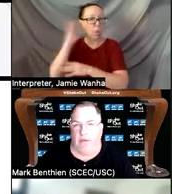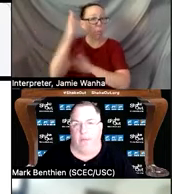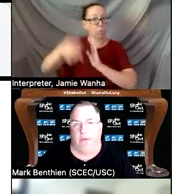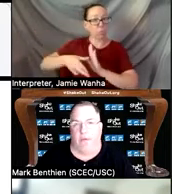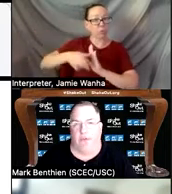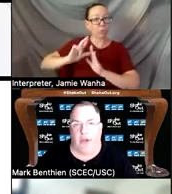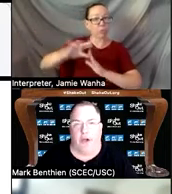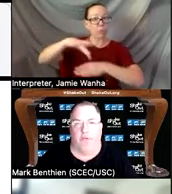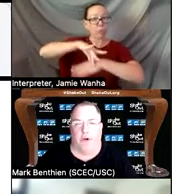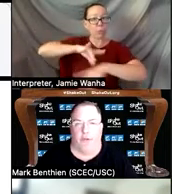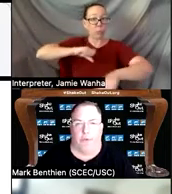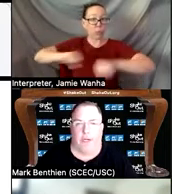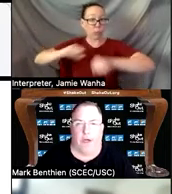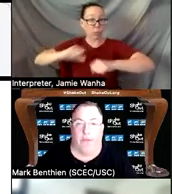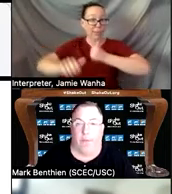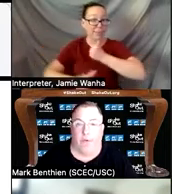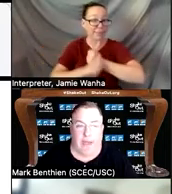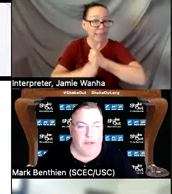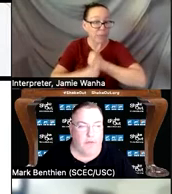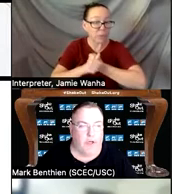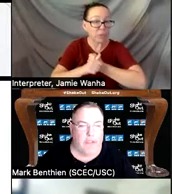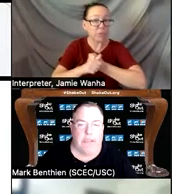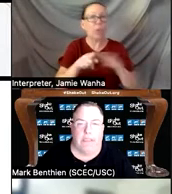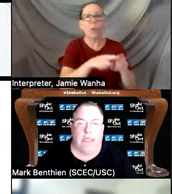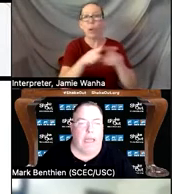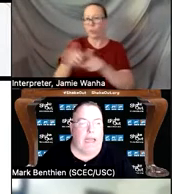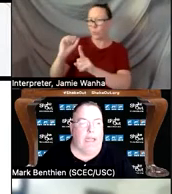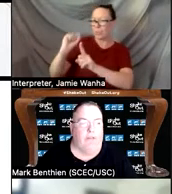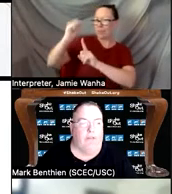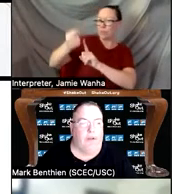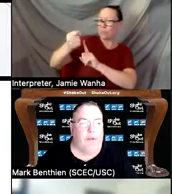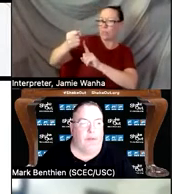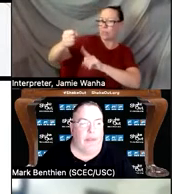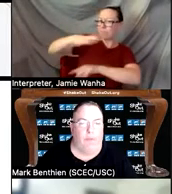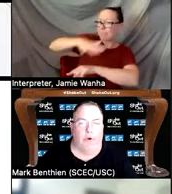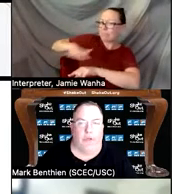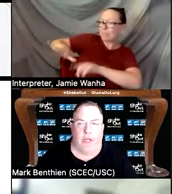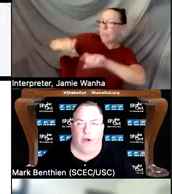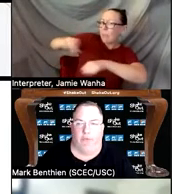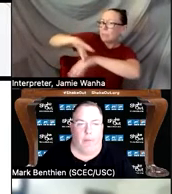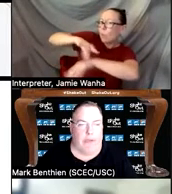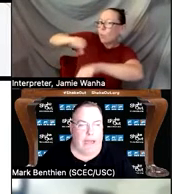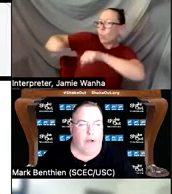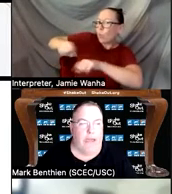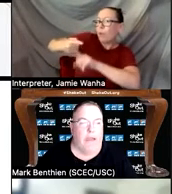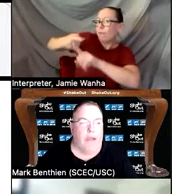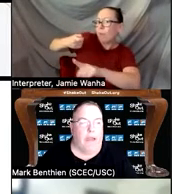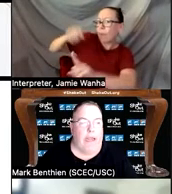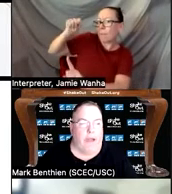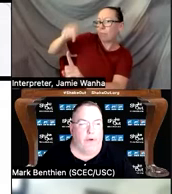especially scenario for an earthquake on the Rose Canyon Fault. And then we're going to hear from the